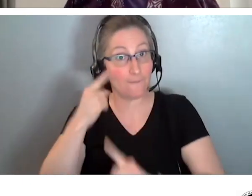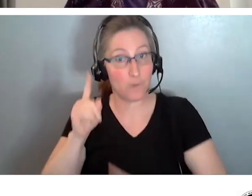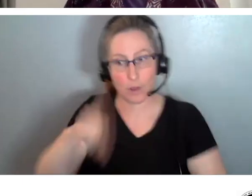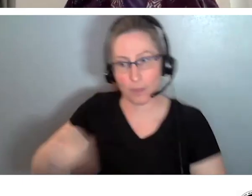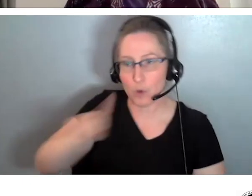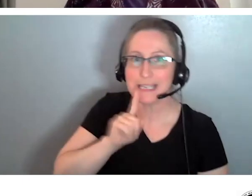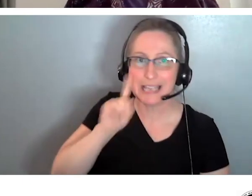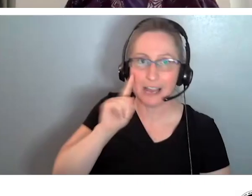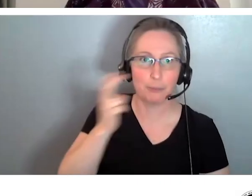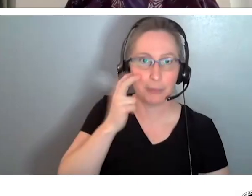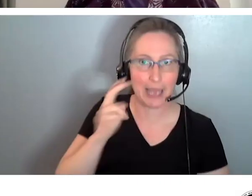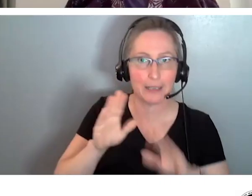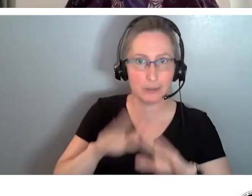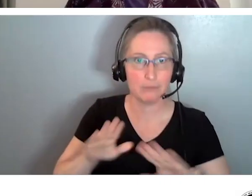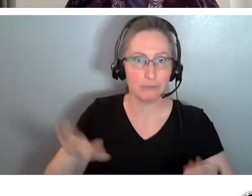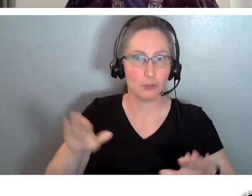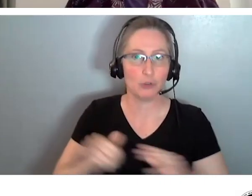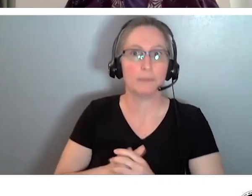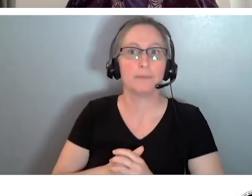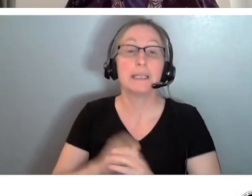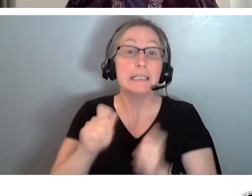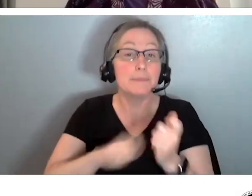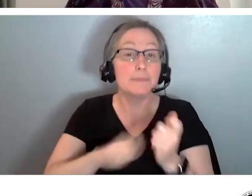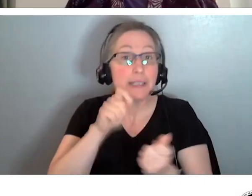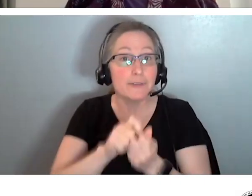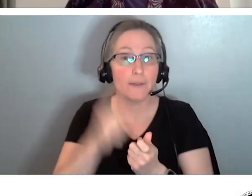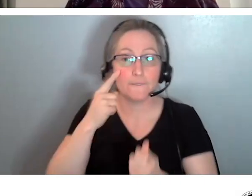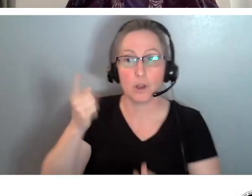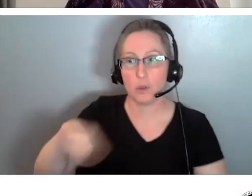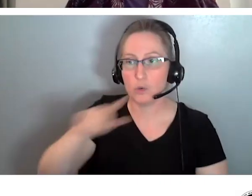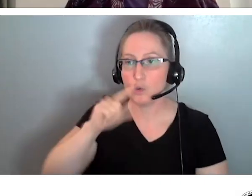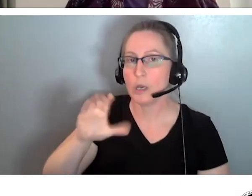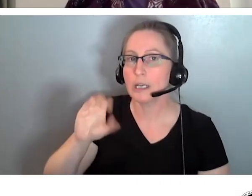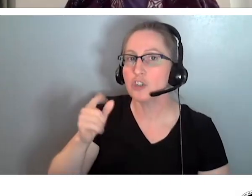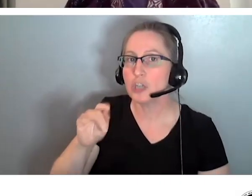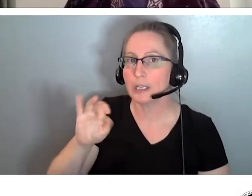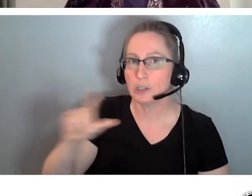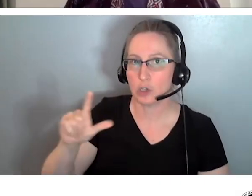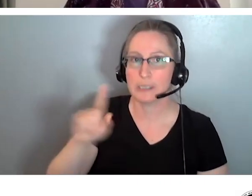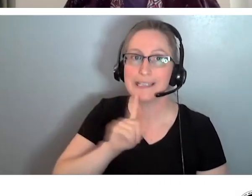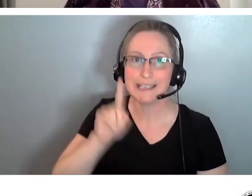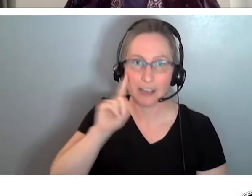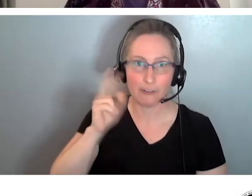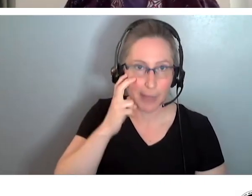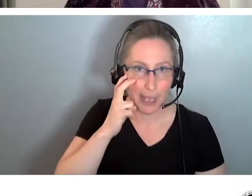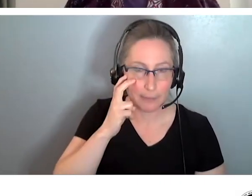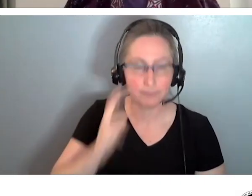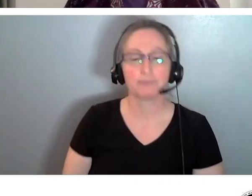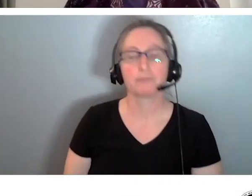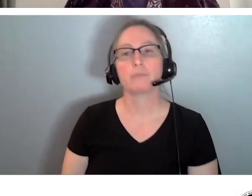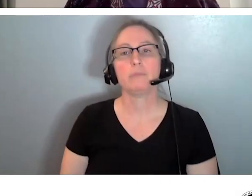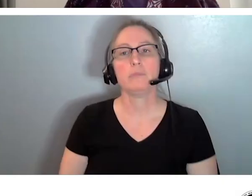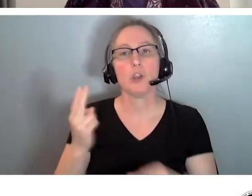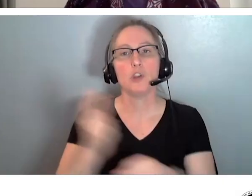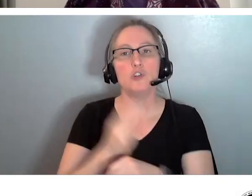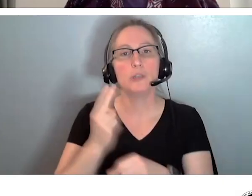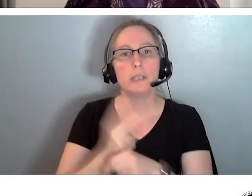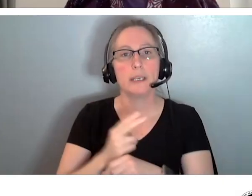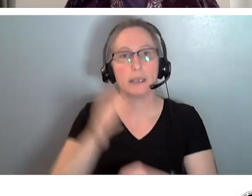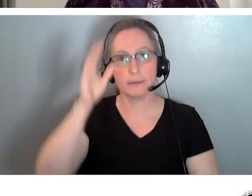challenging for children who are deafblind, especially congenitally deafblind. So using